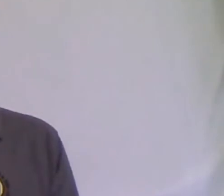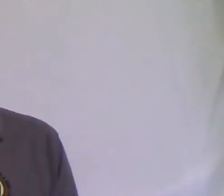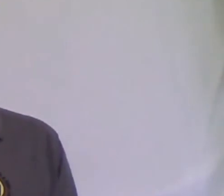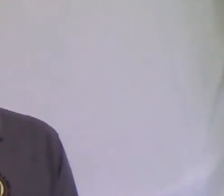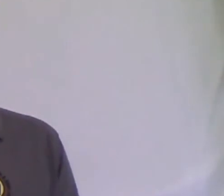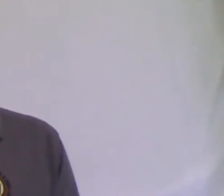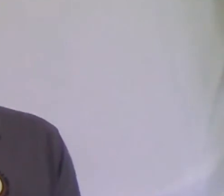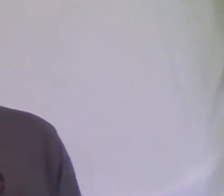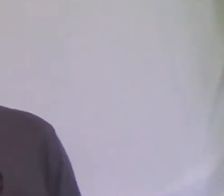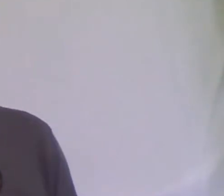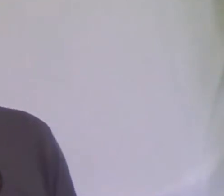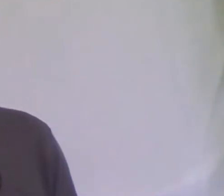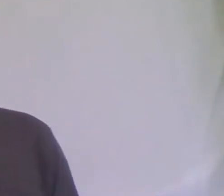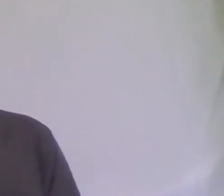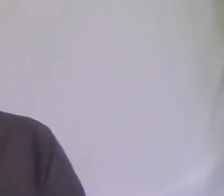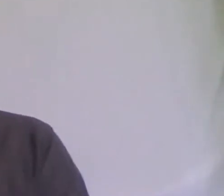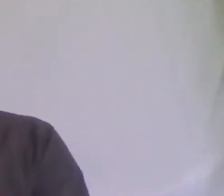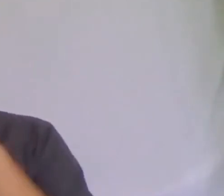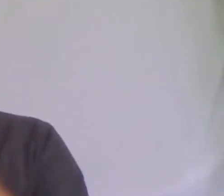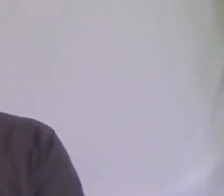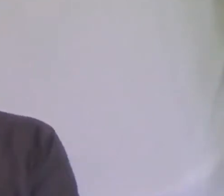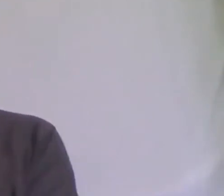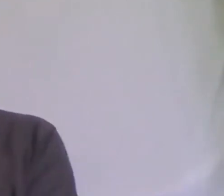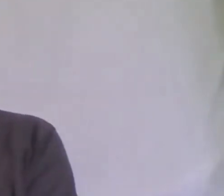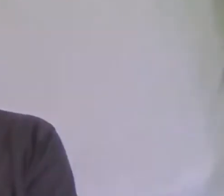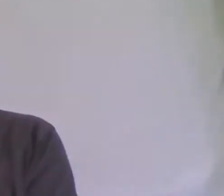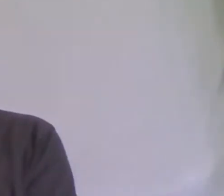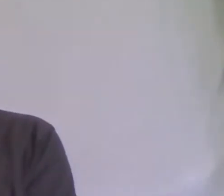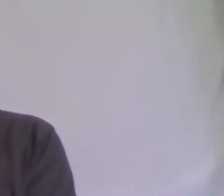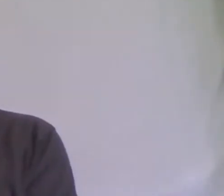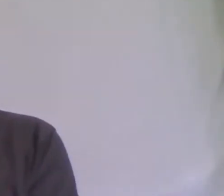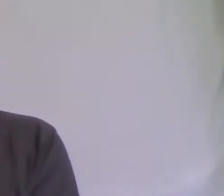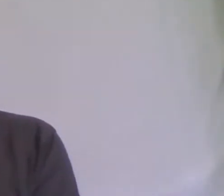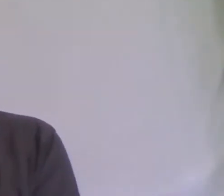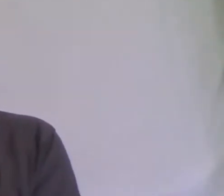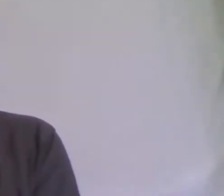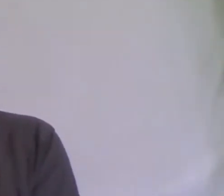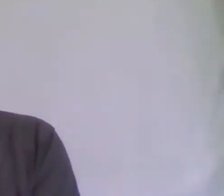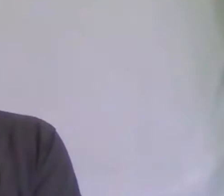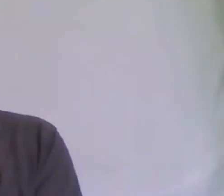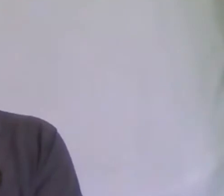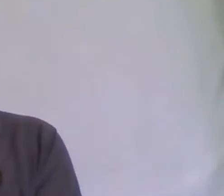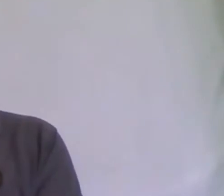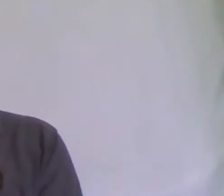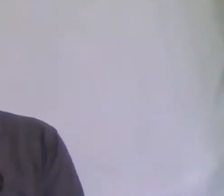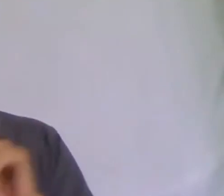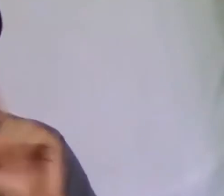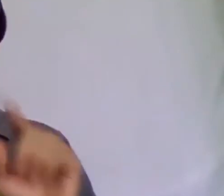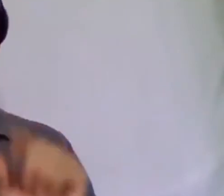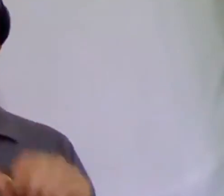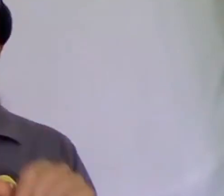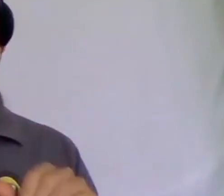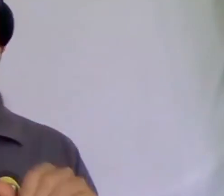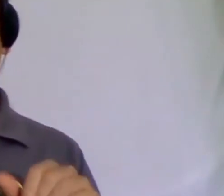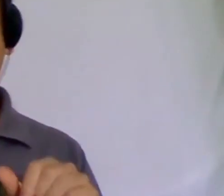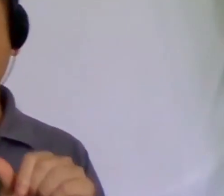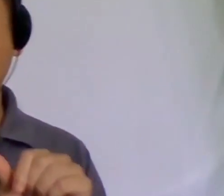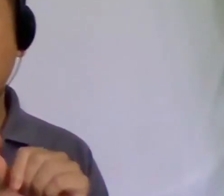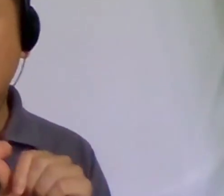True, handbooks can only be used outside, but textbooks can also be used outside.